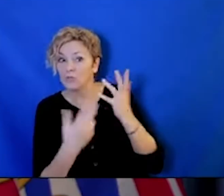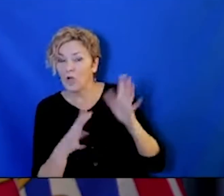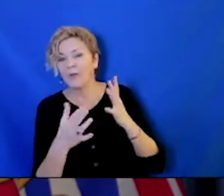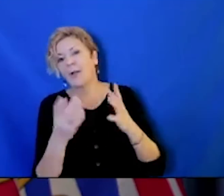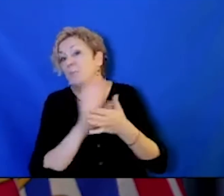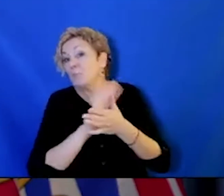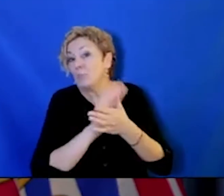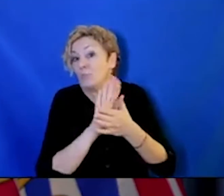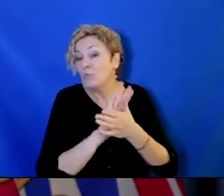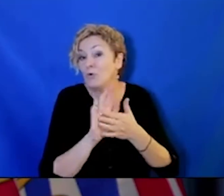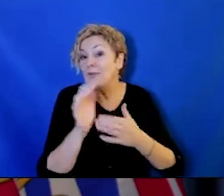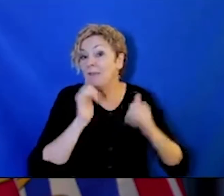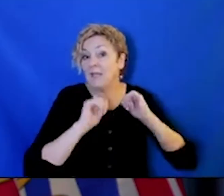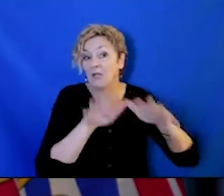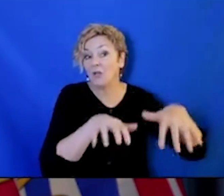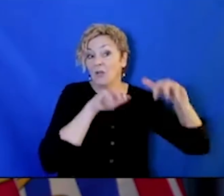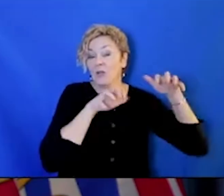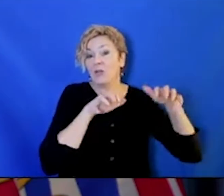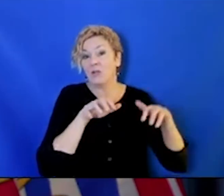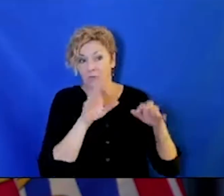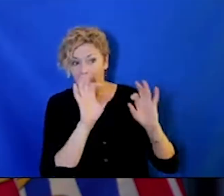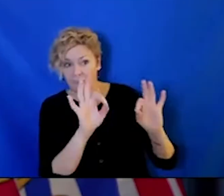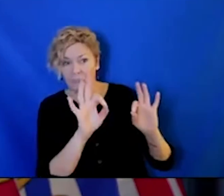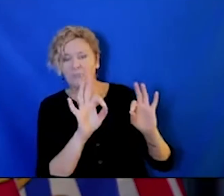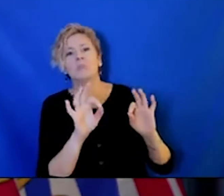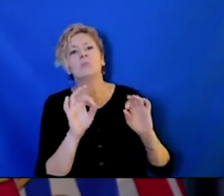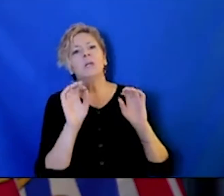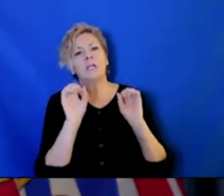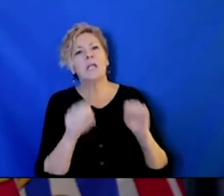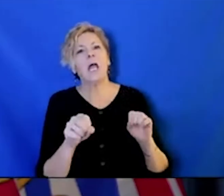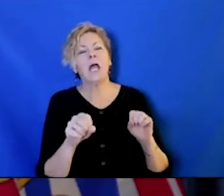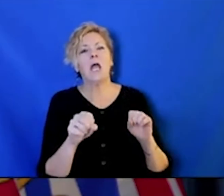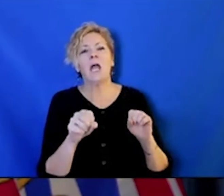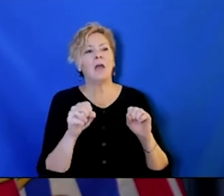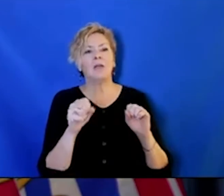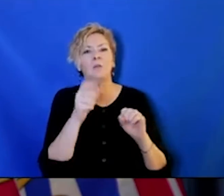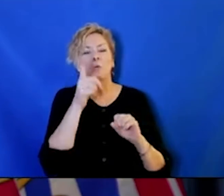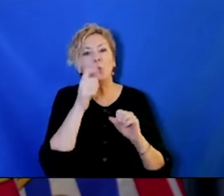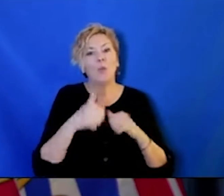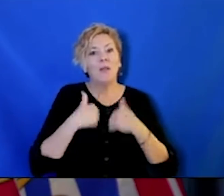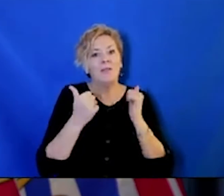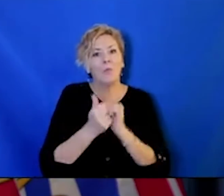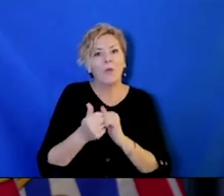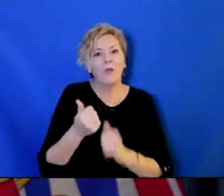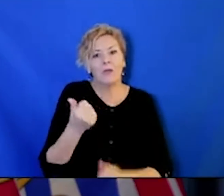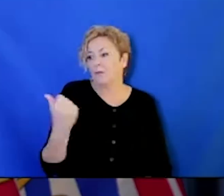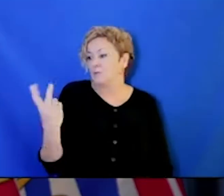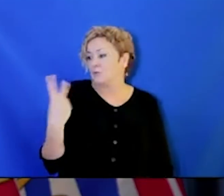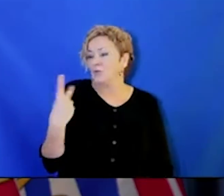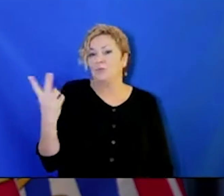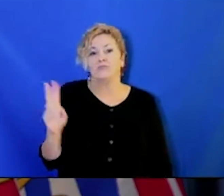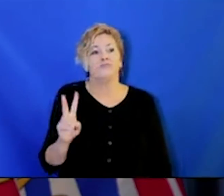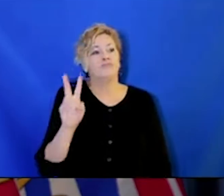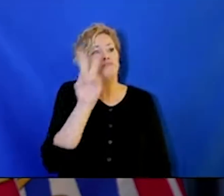in place, those are working. Same with restaurants. We have quite strict protocols in restaurants. And since we put those